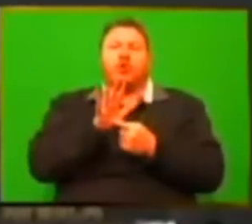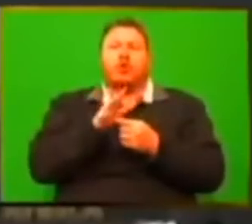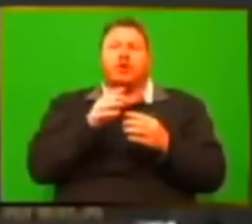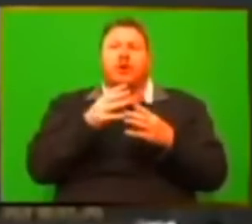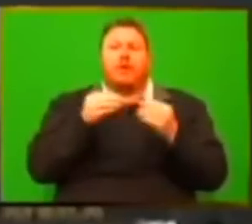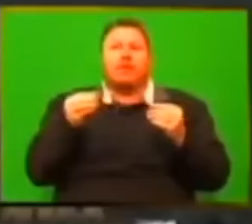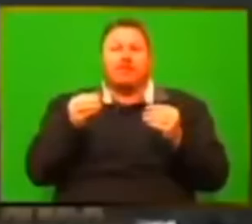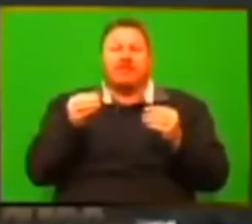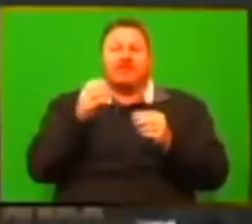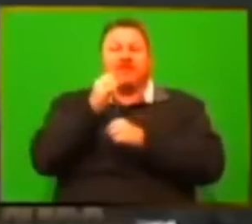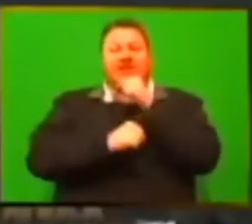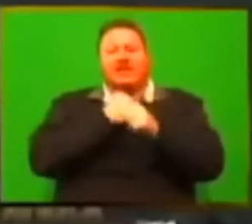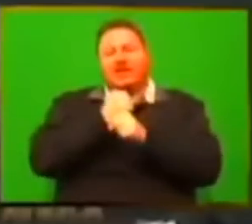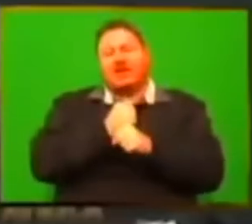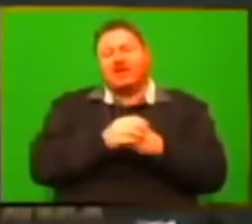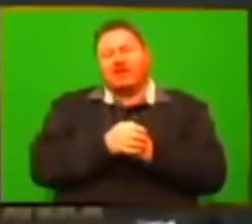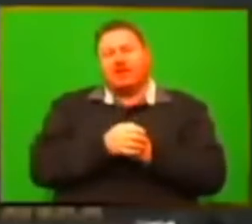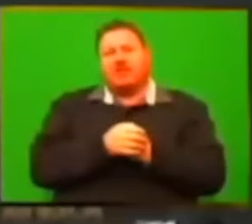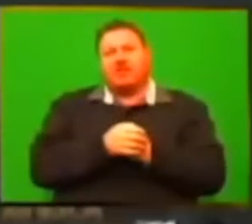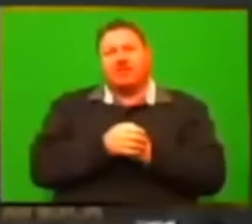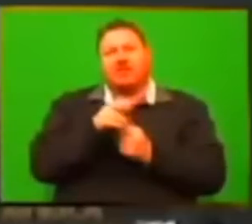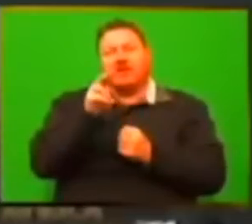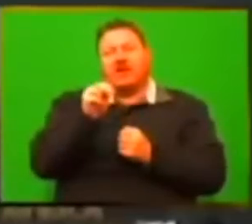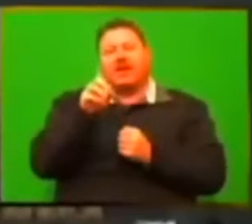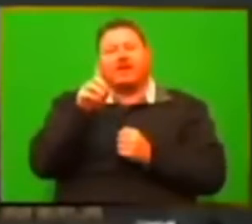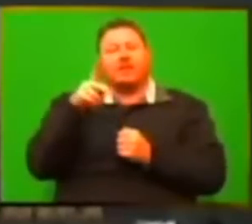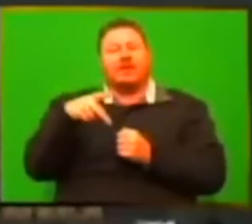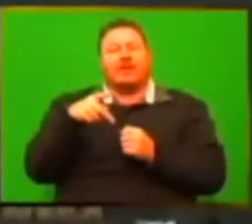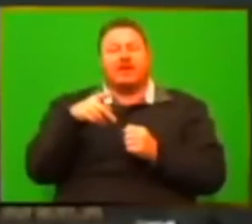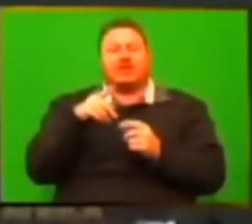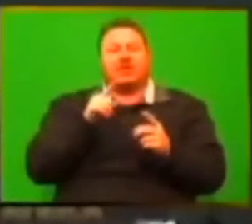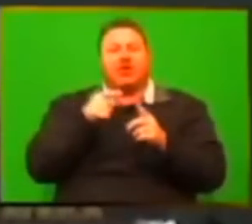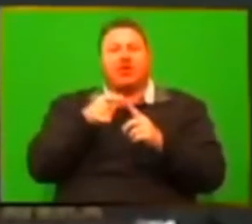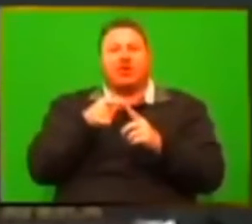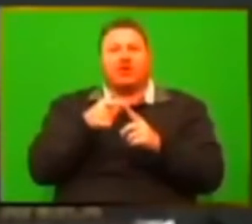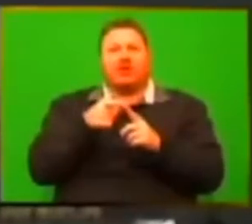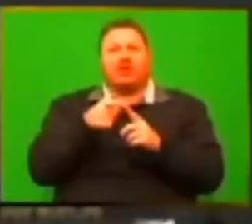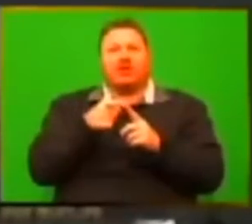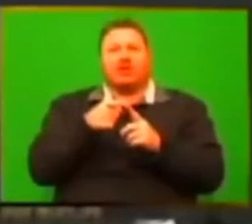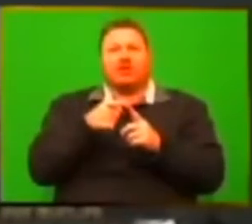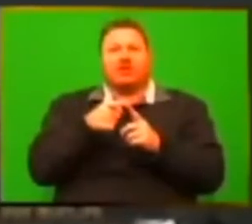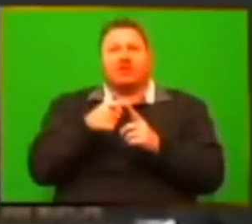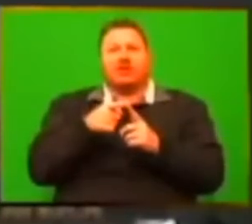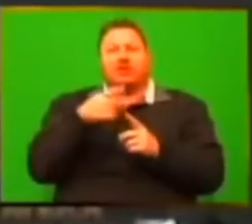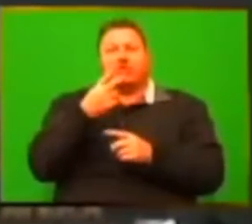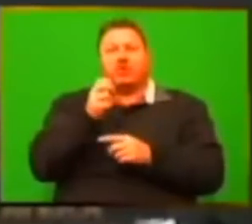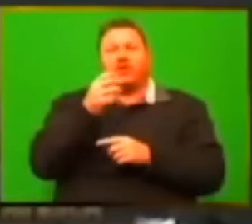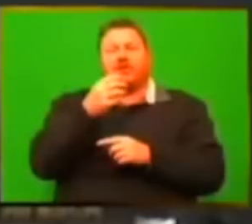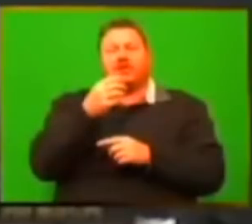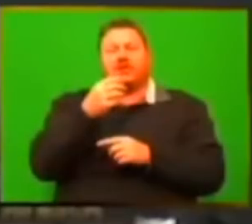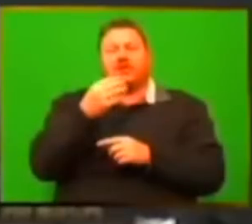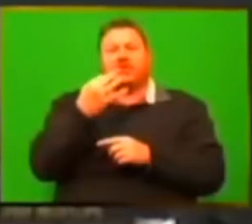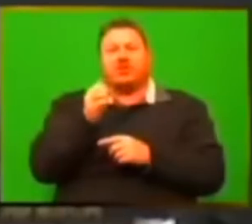the target year. The NDP target was to reduce poverty from 39% by 2030, but poverty